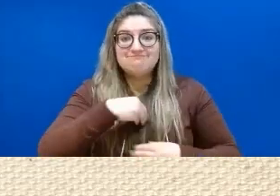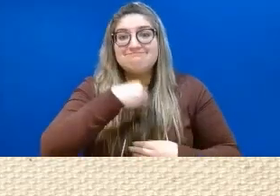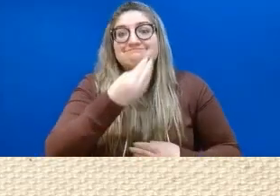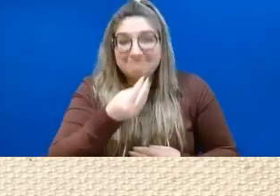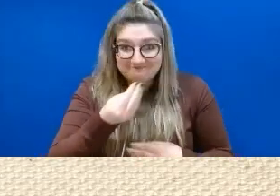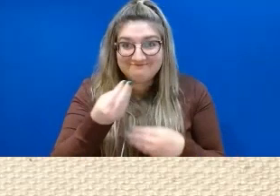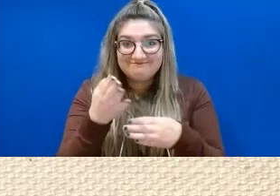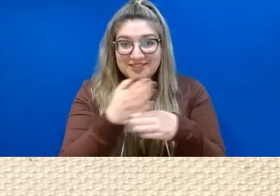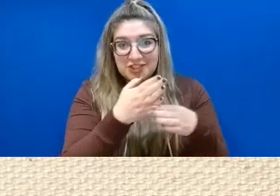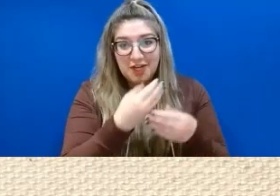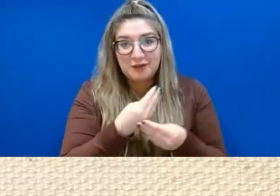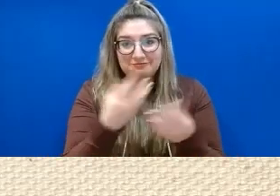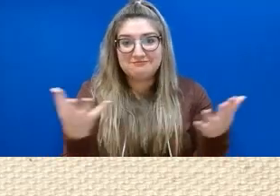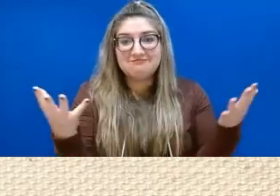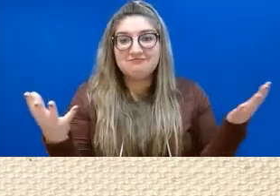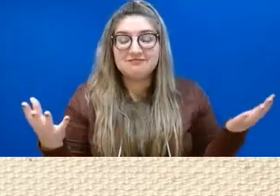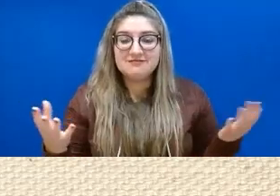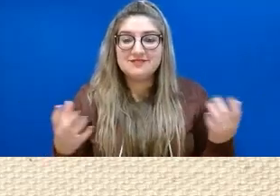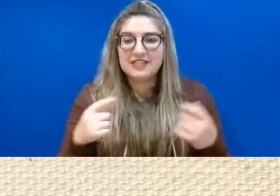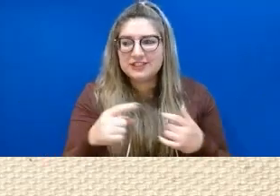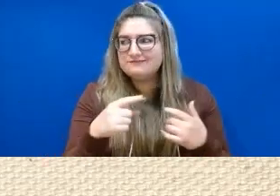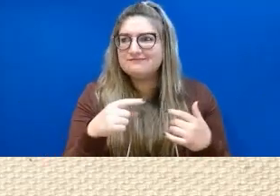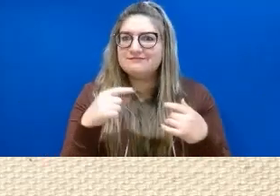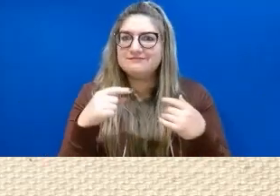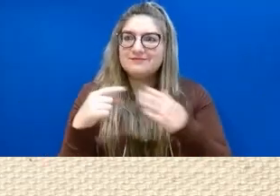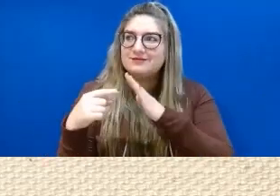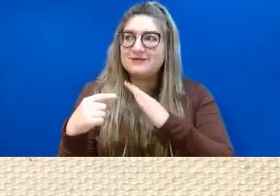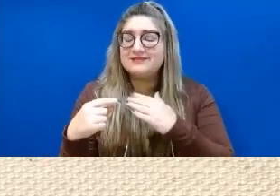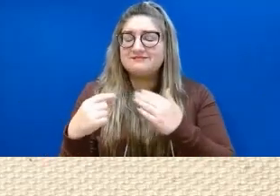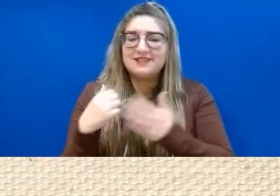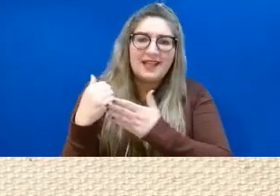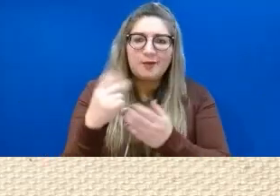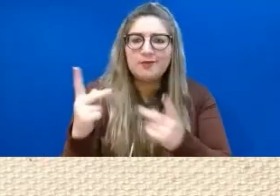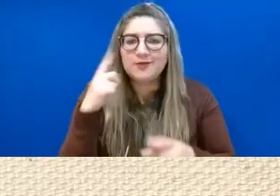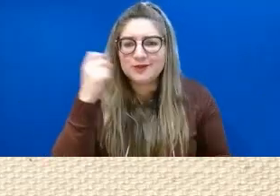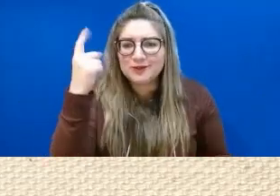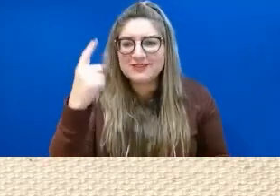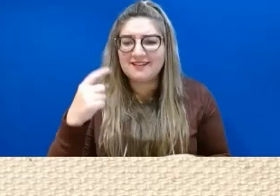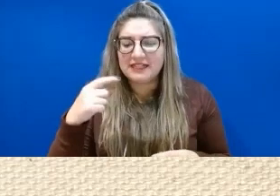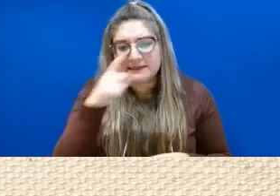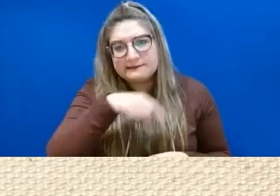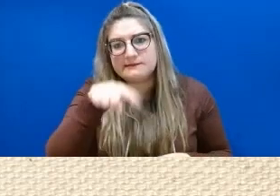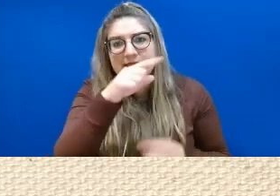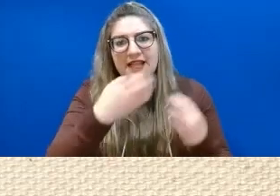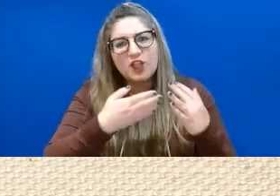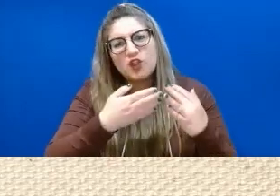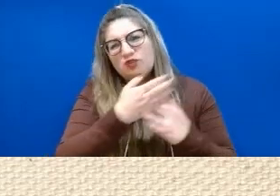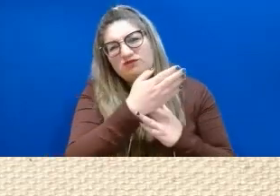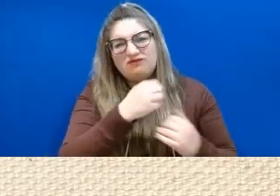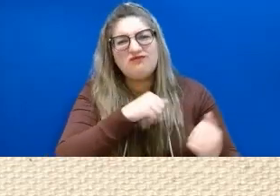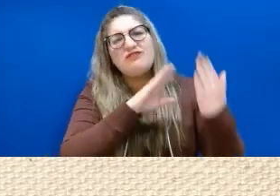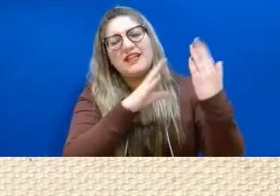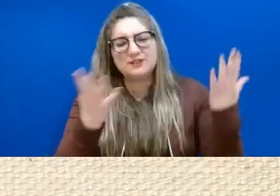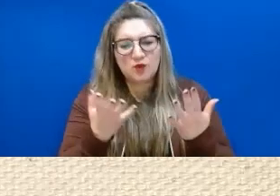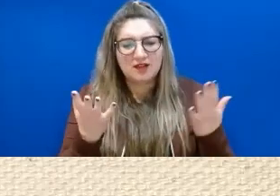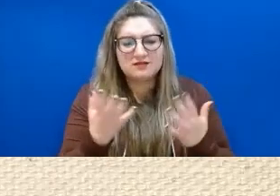of the things that they go through and how see education as the way they can get a better life and things like